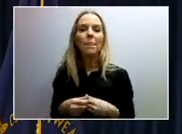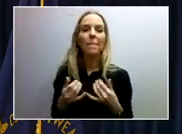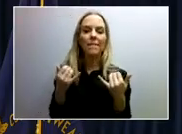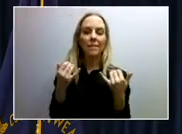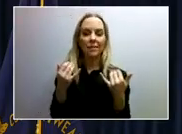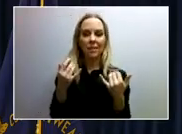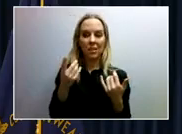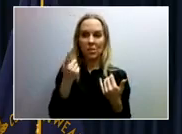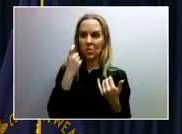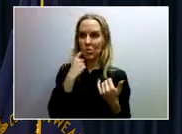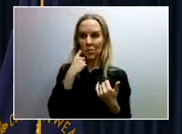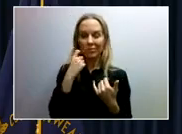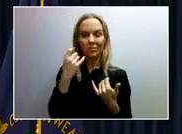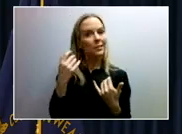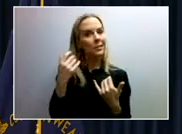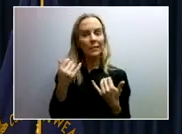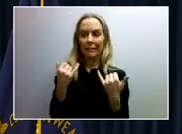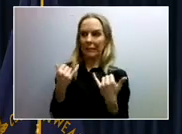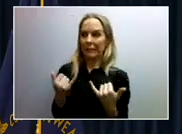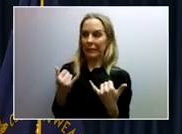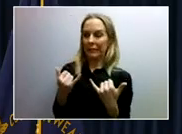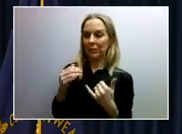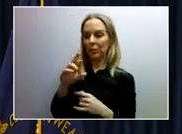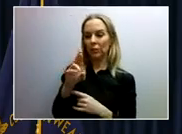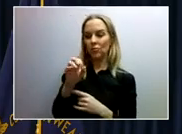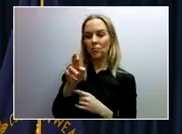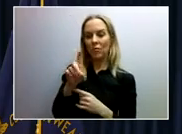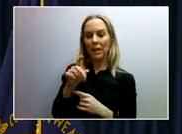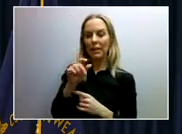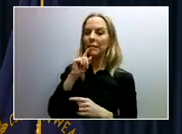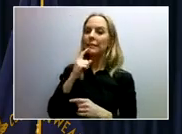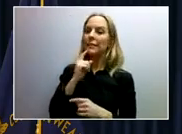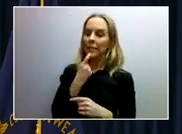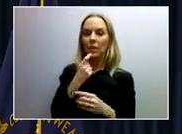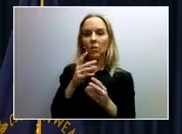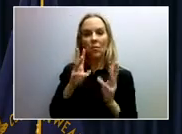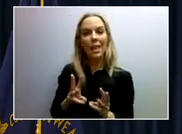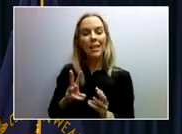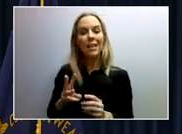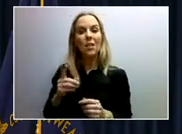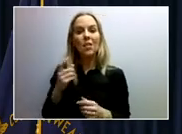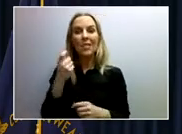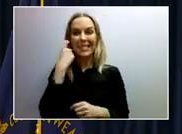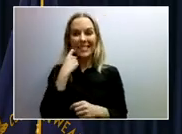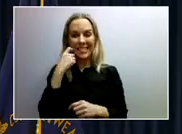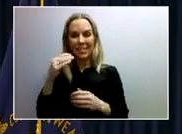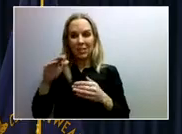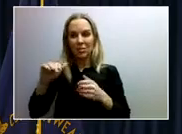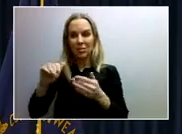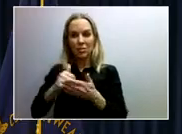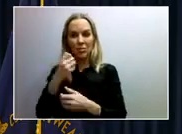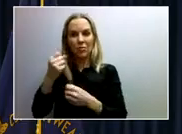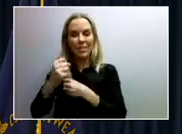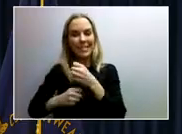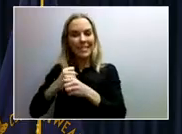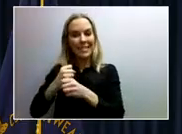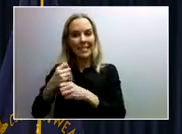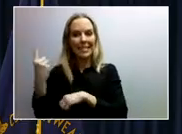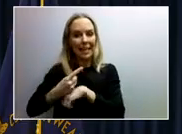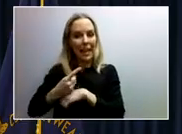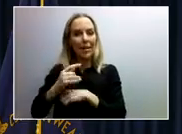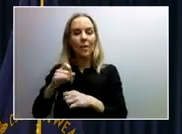severe weather. The last round occurred on New Year's Day. That's when we had to declare a state of